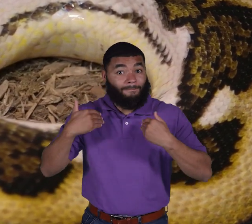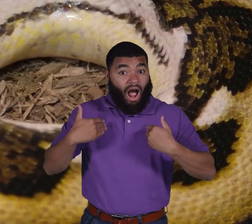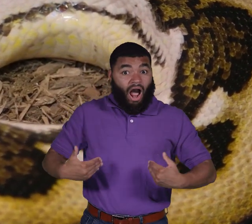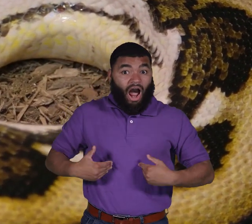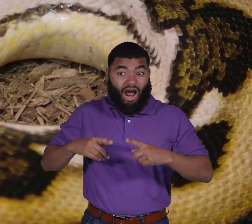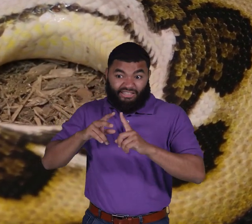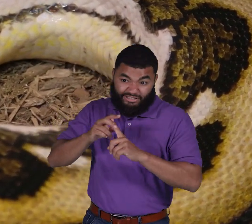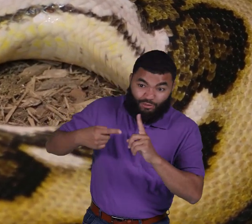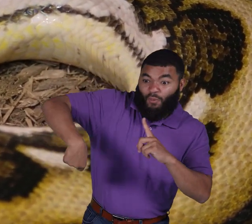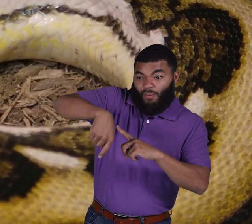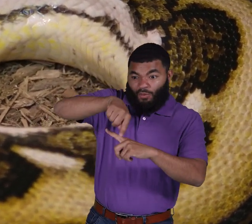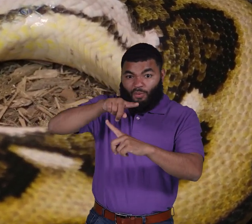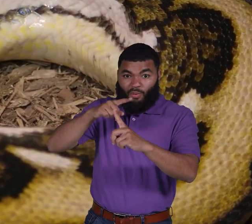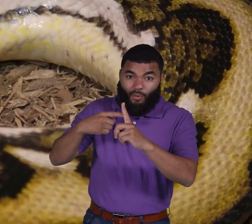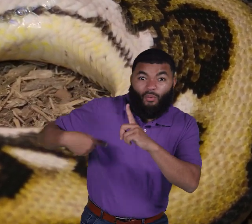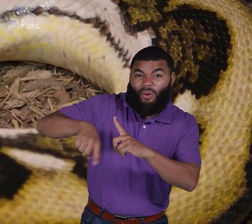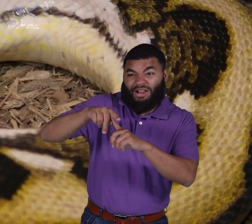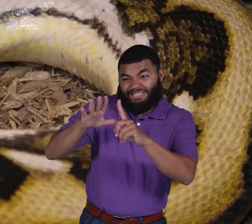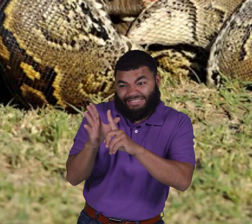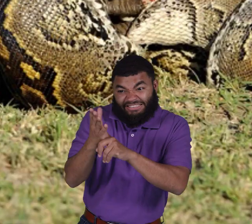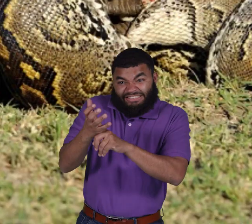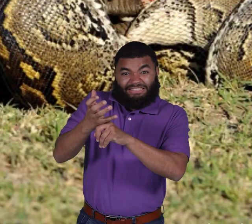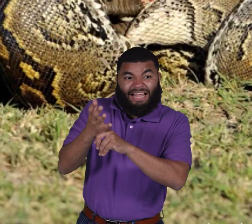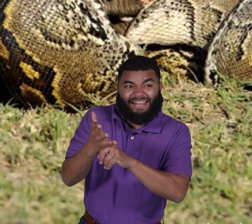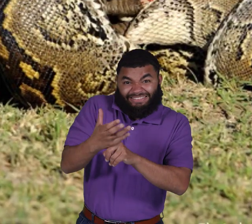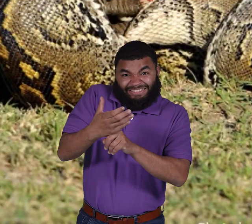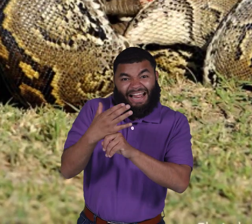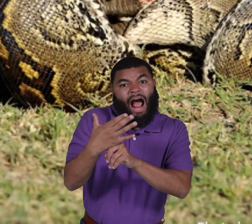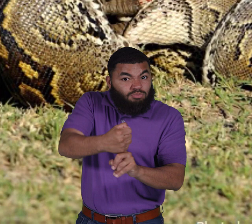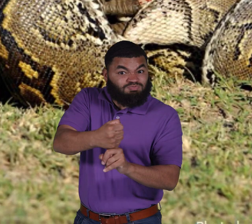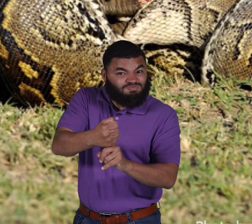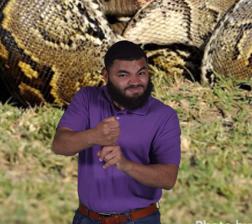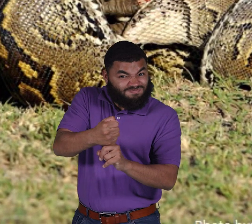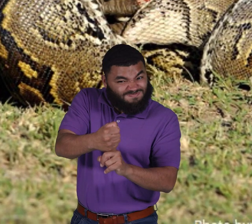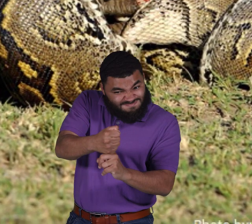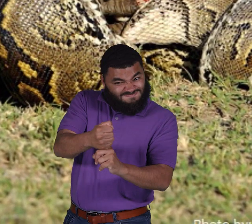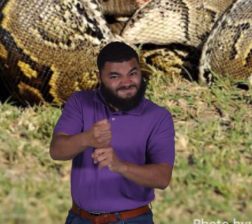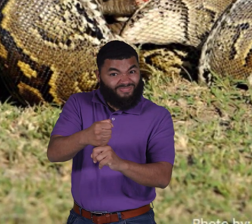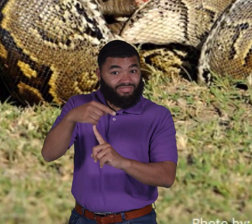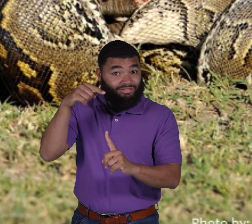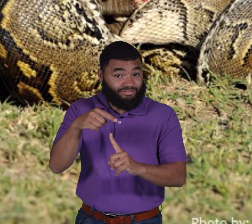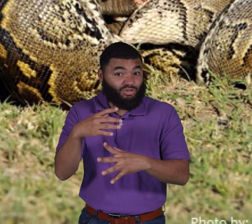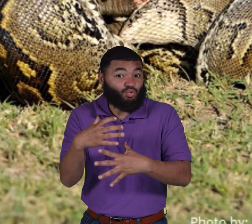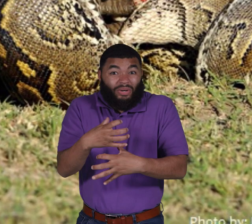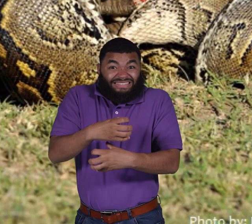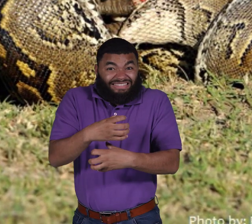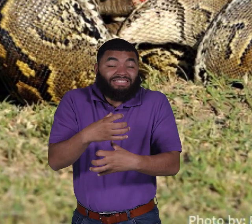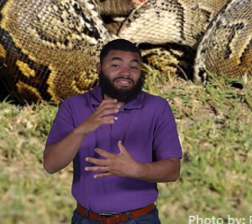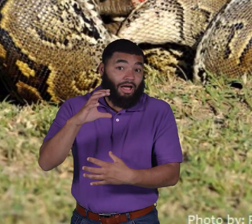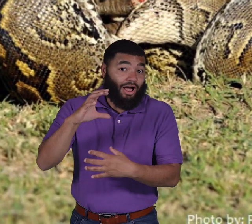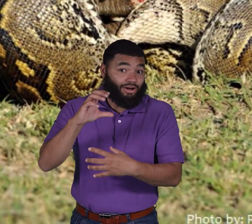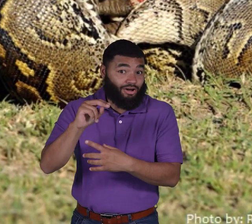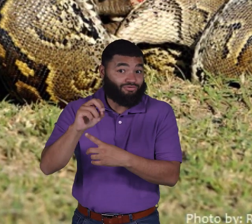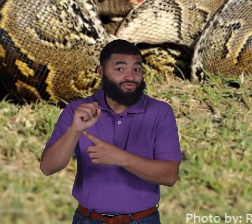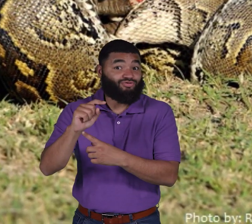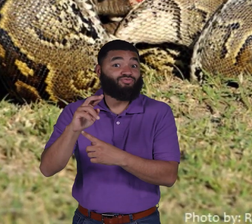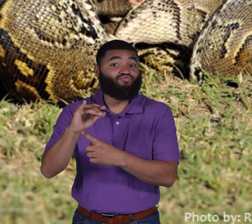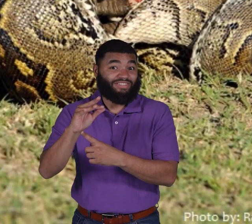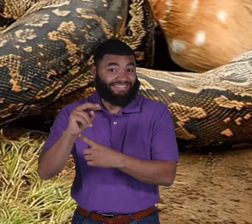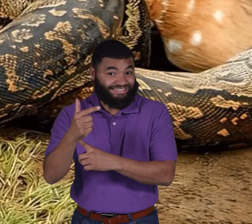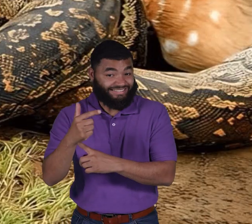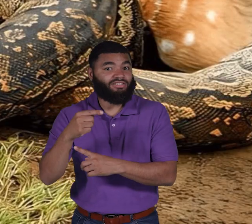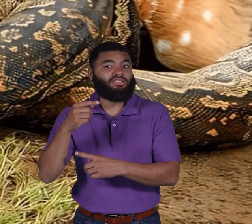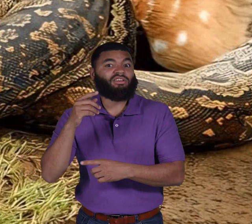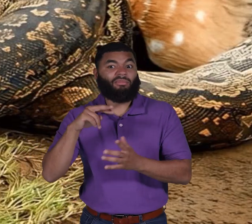around the prey, squeezing it tightly. By squeezing or constricting, the python makes it hard for the prey to